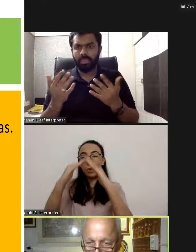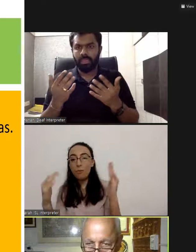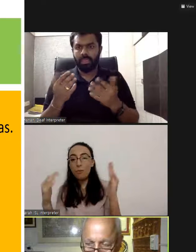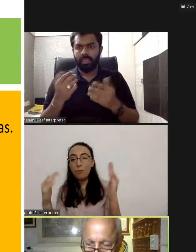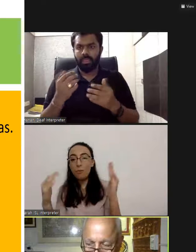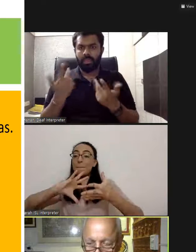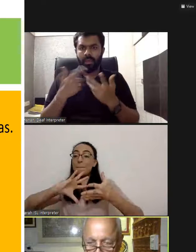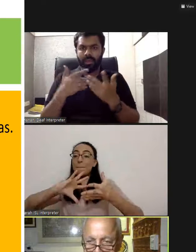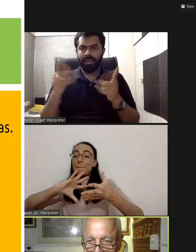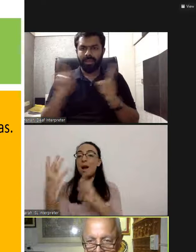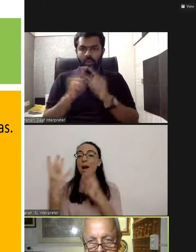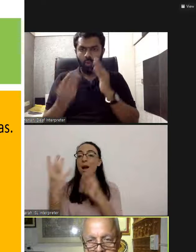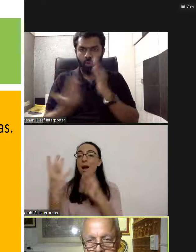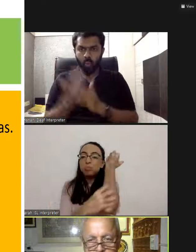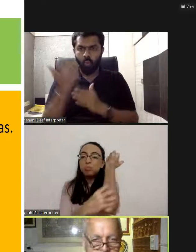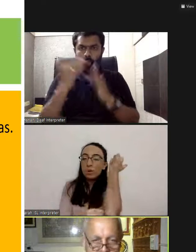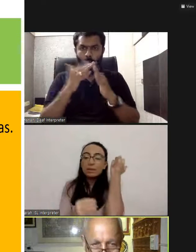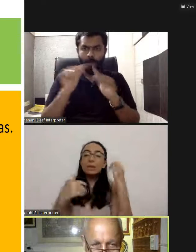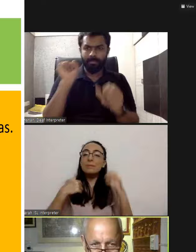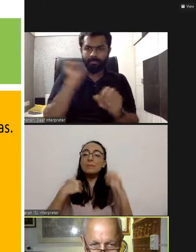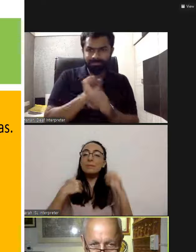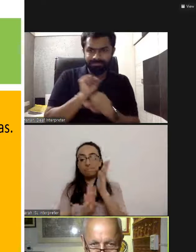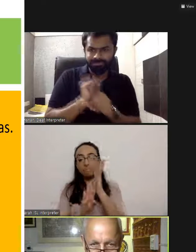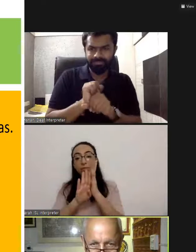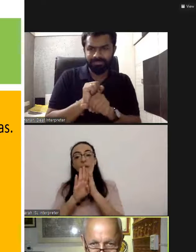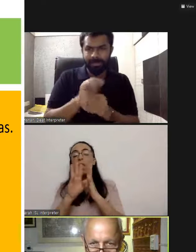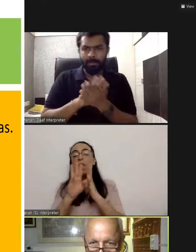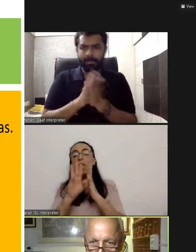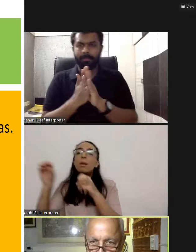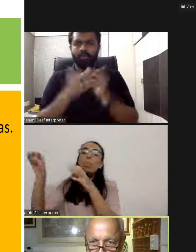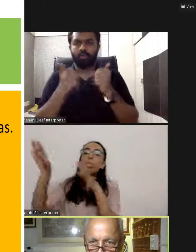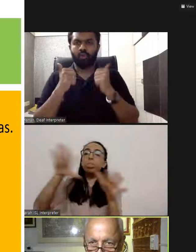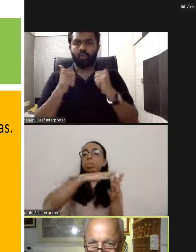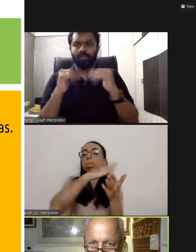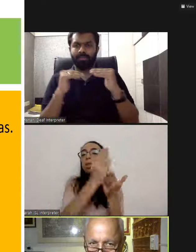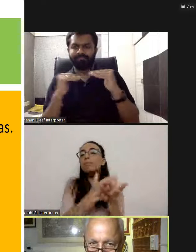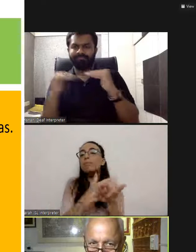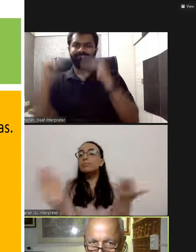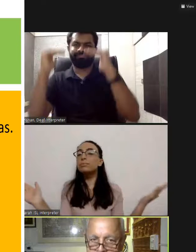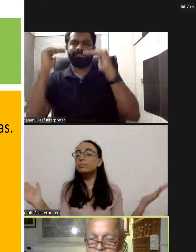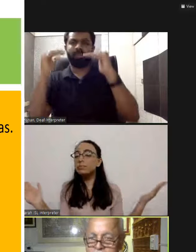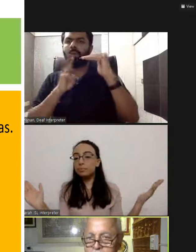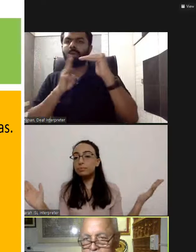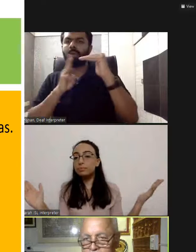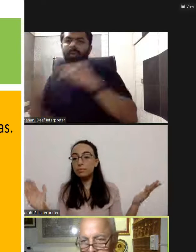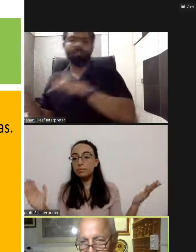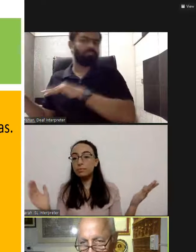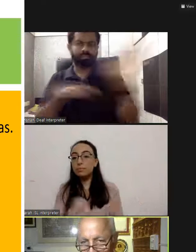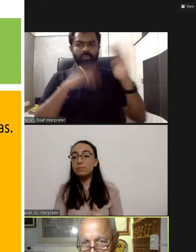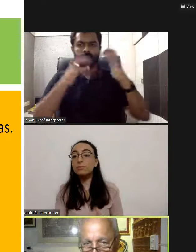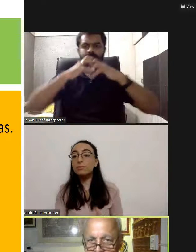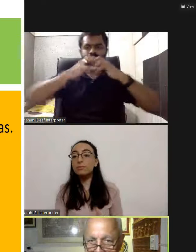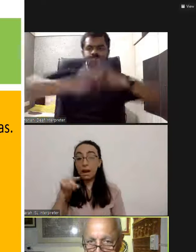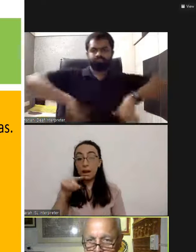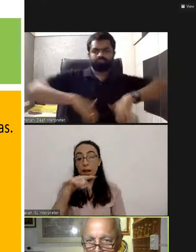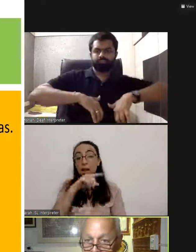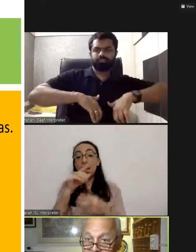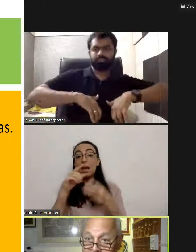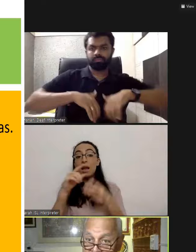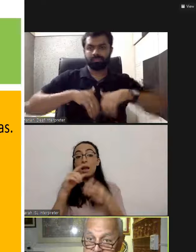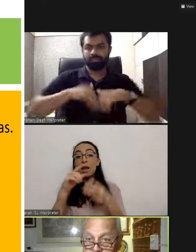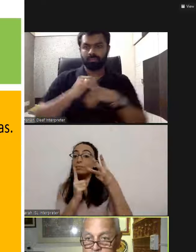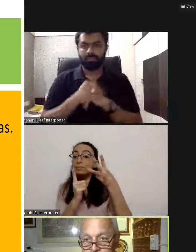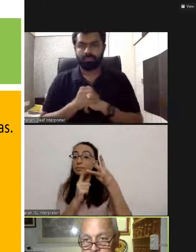literally wiped out. There is overcrowding poverty, poverty due to